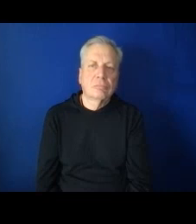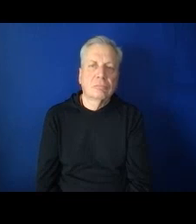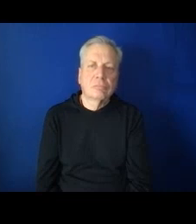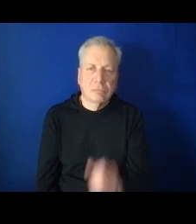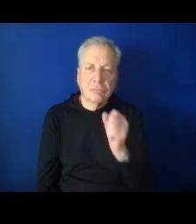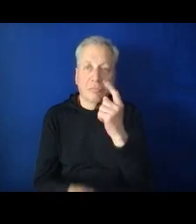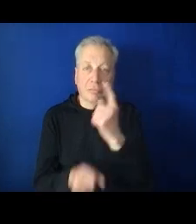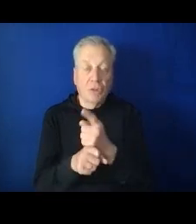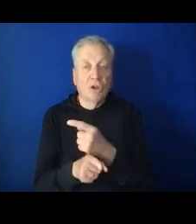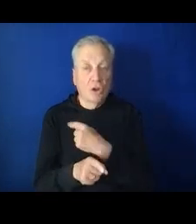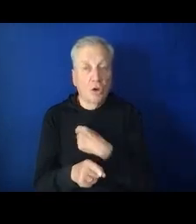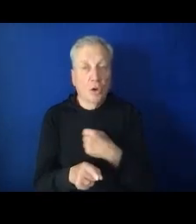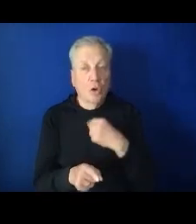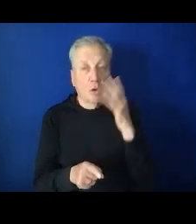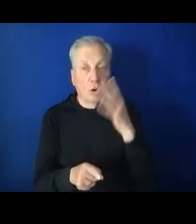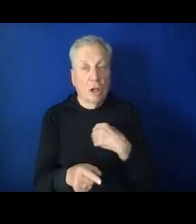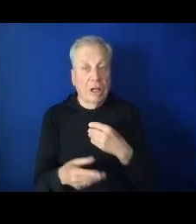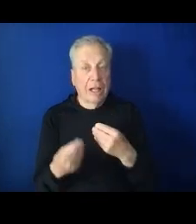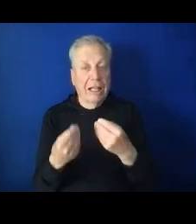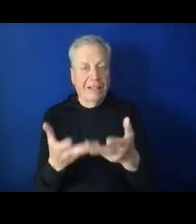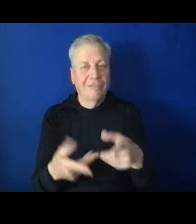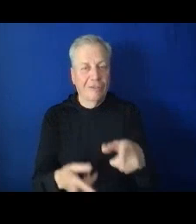Right. We would love to give you our lake trout.